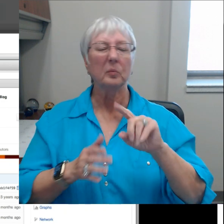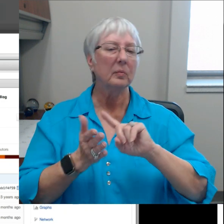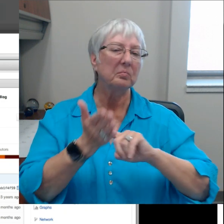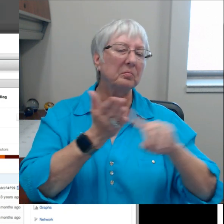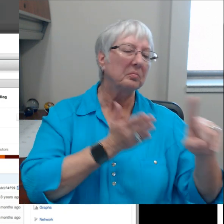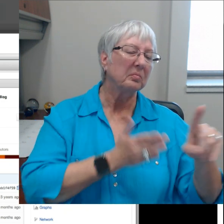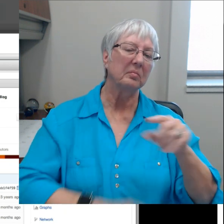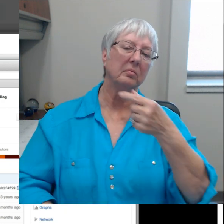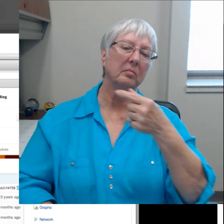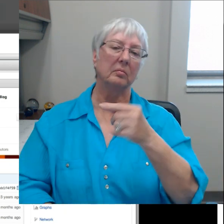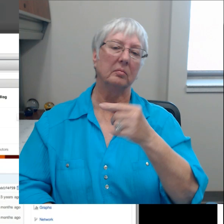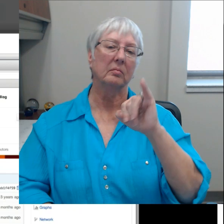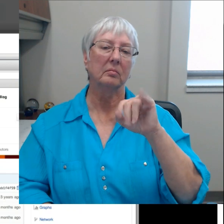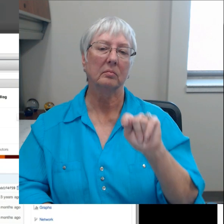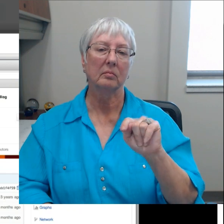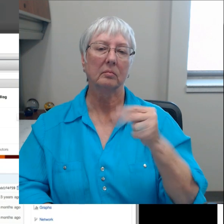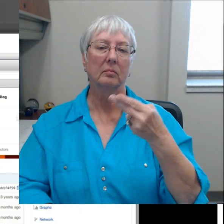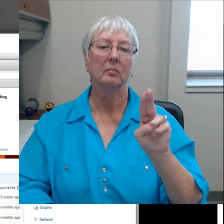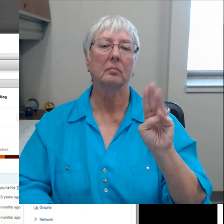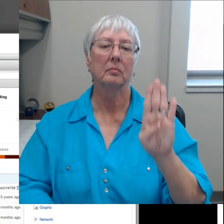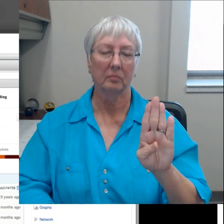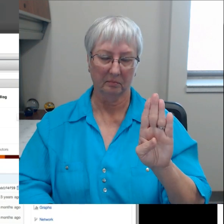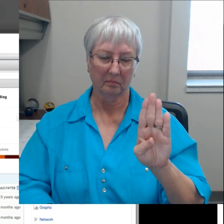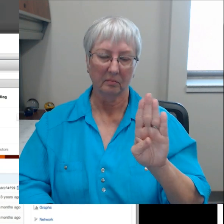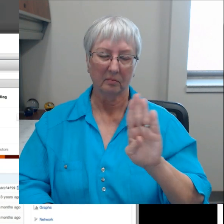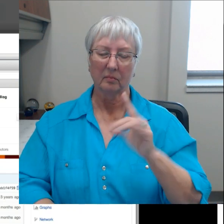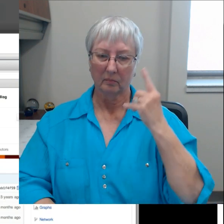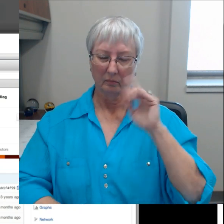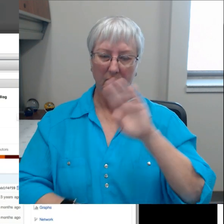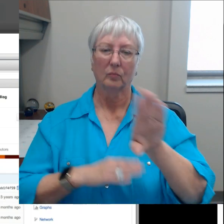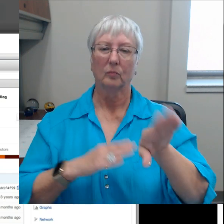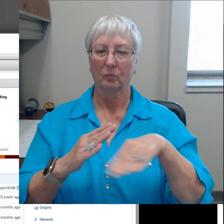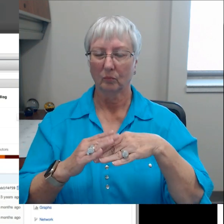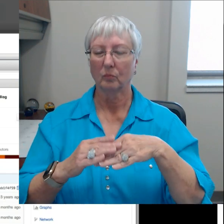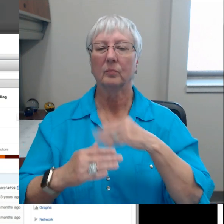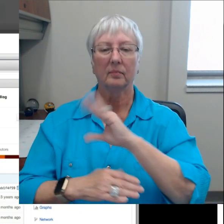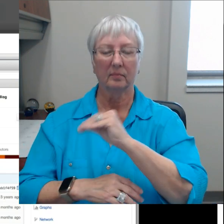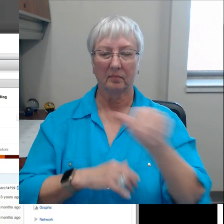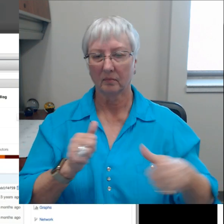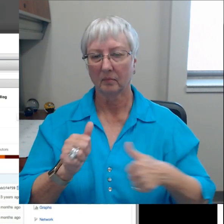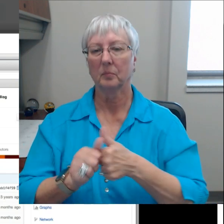explaining all the functionality and all the events, as well as the most up-to-date code.